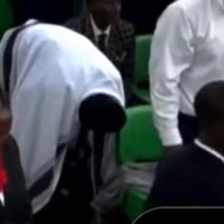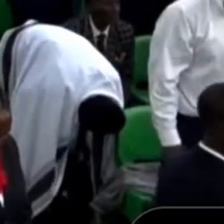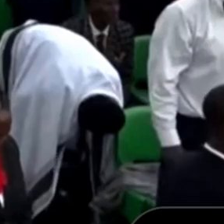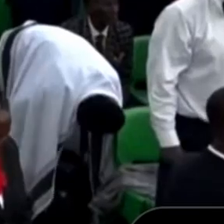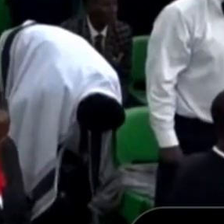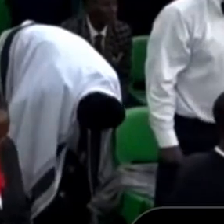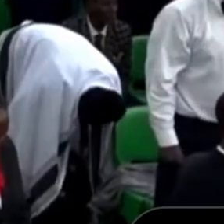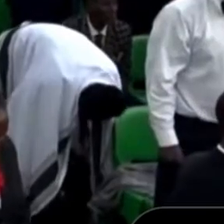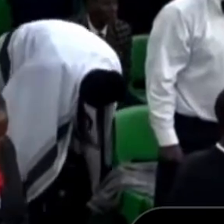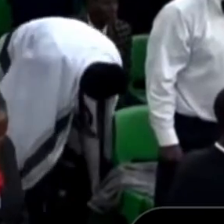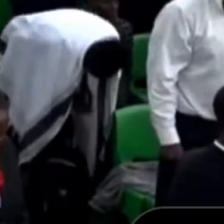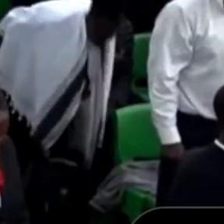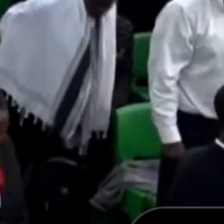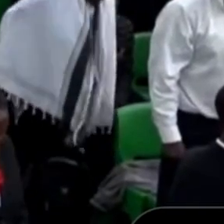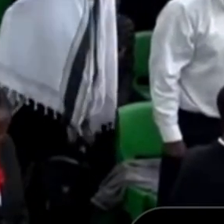akazidisha zaidi ya.